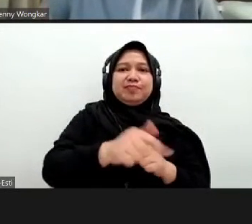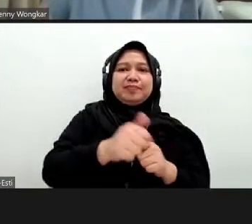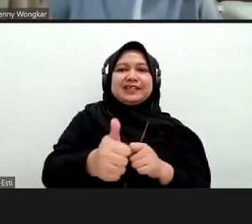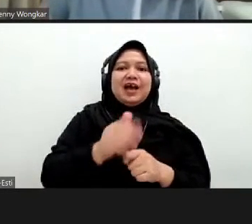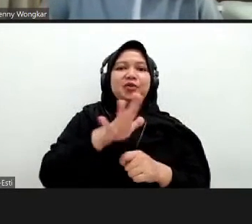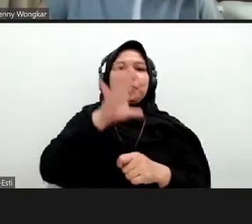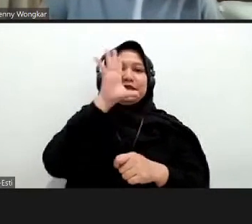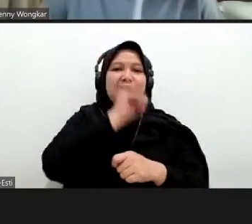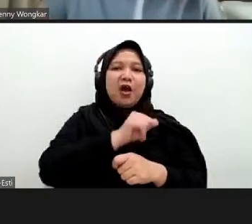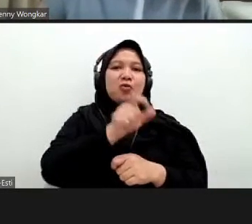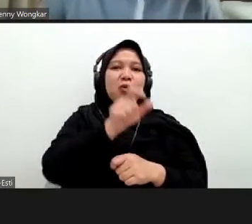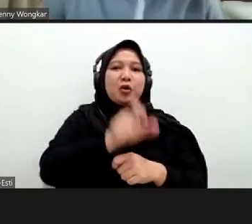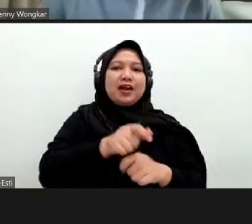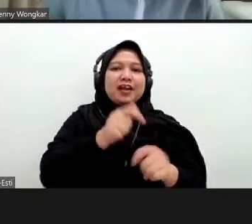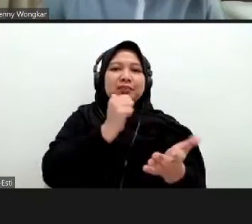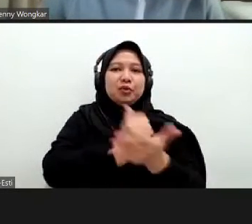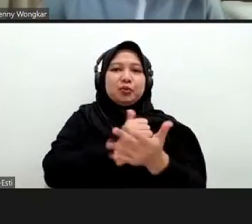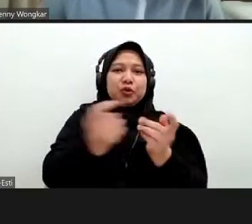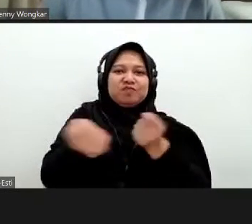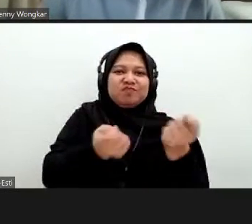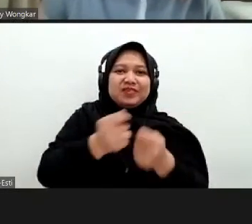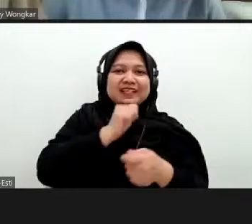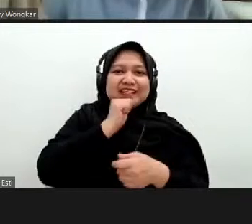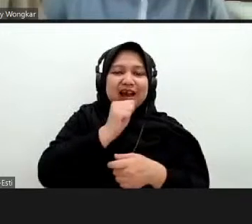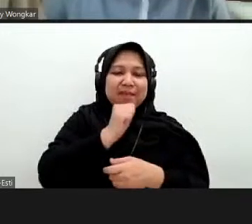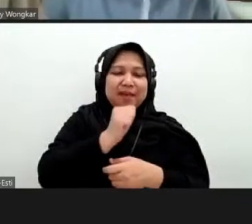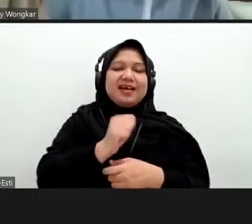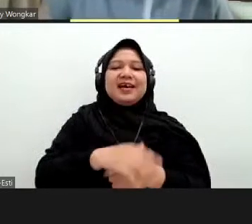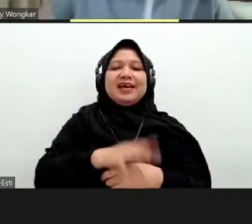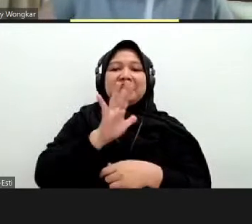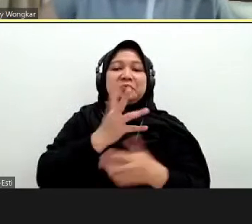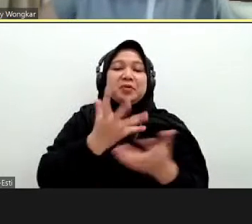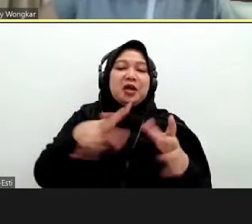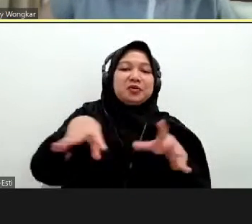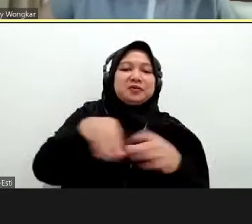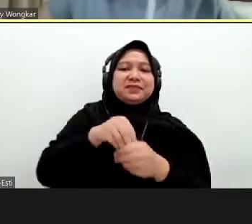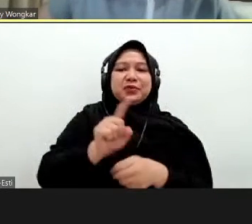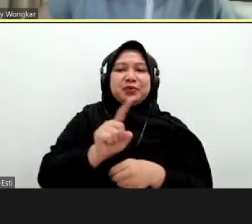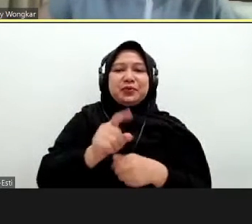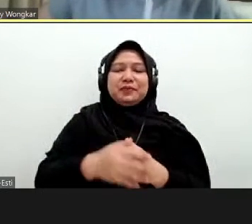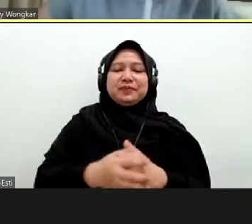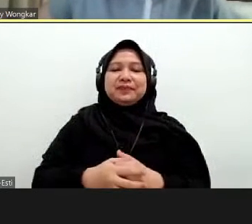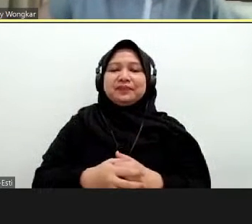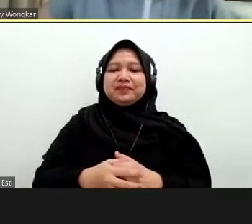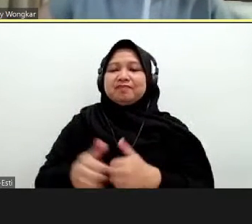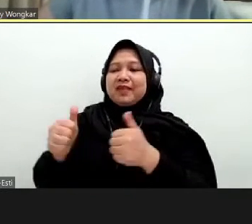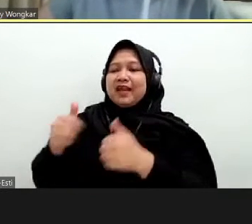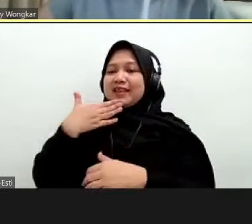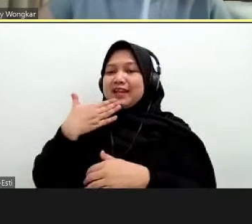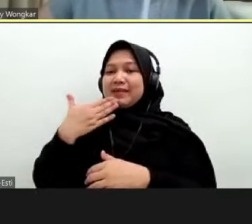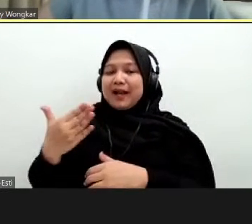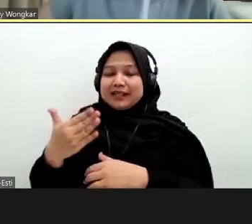the rich people group and to find their connection, who is really the hoax